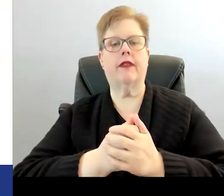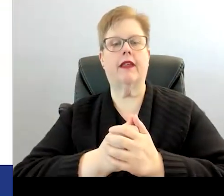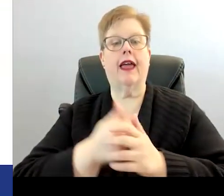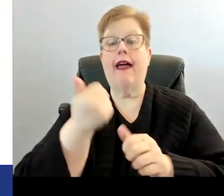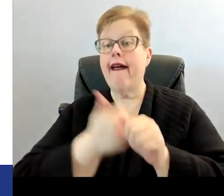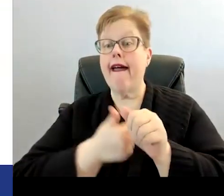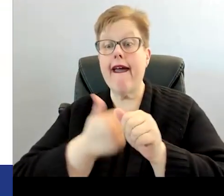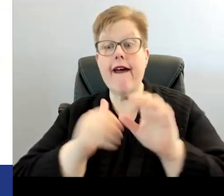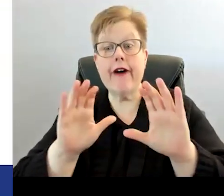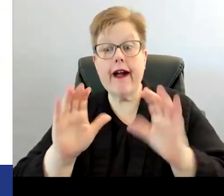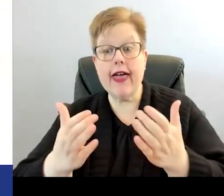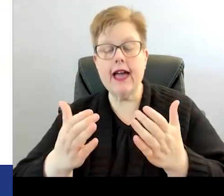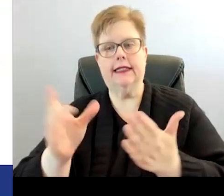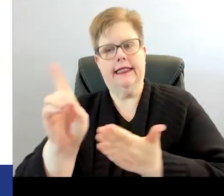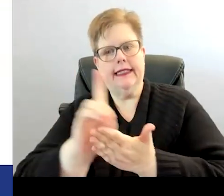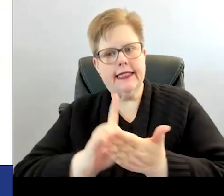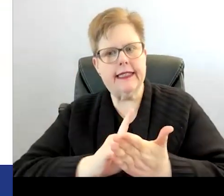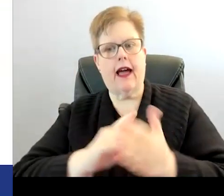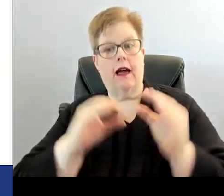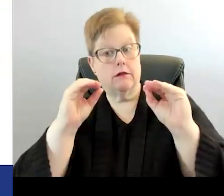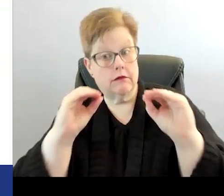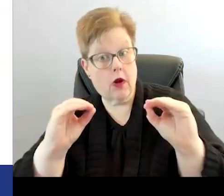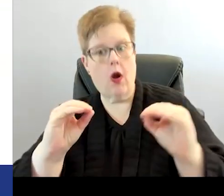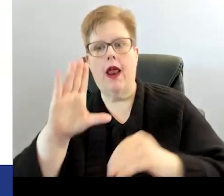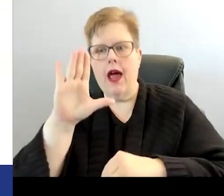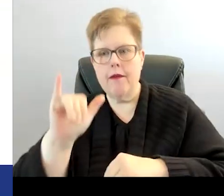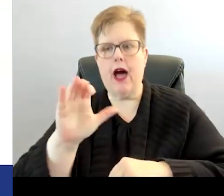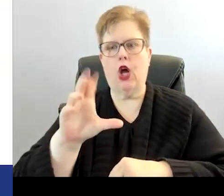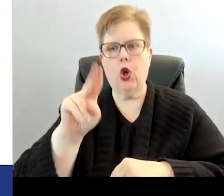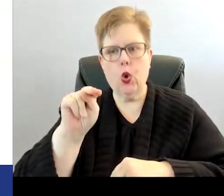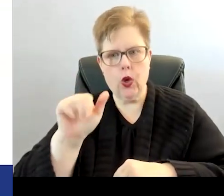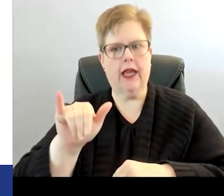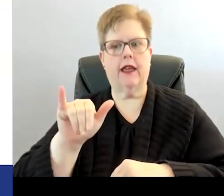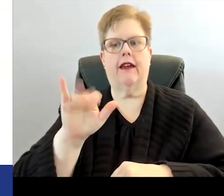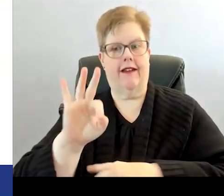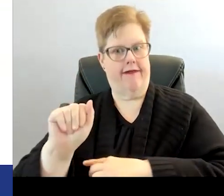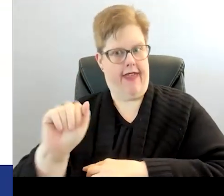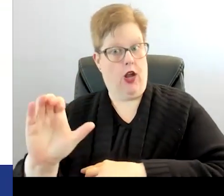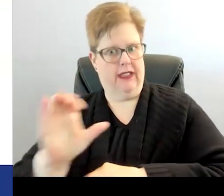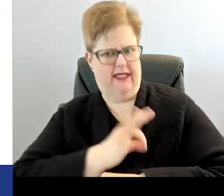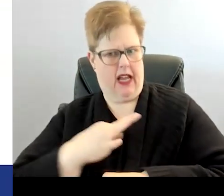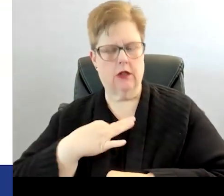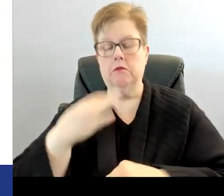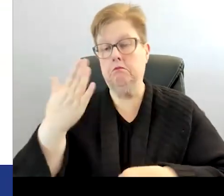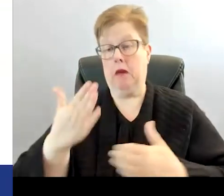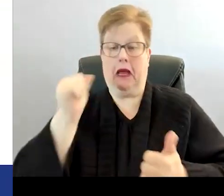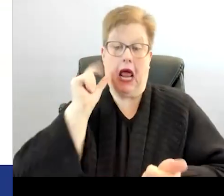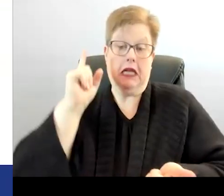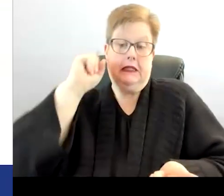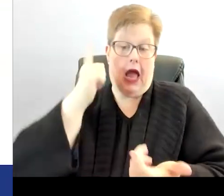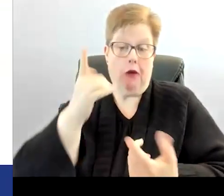course you take with us is designed and taught by CUNY faculty. That might not sound special,